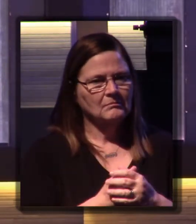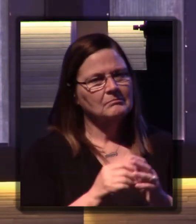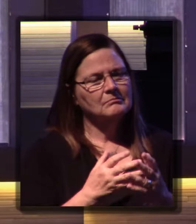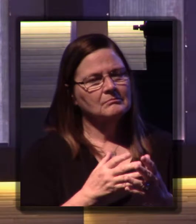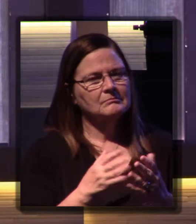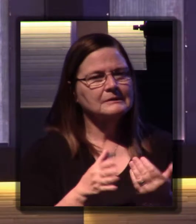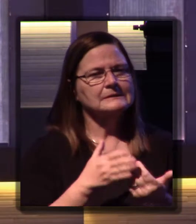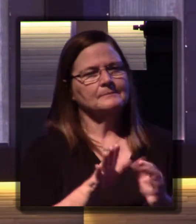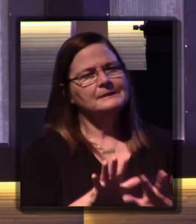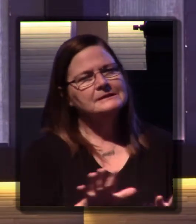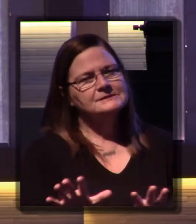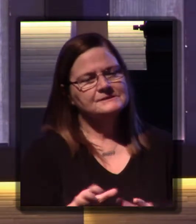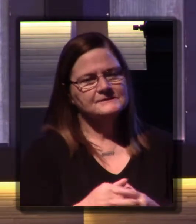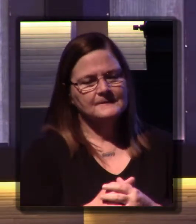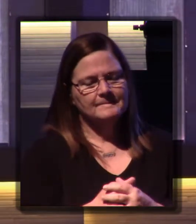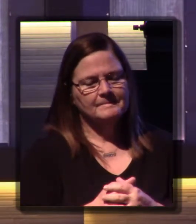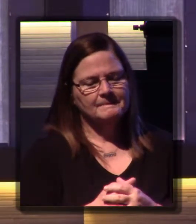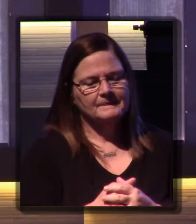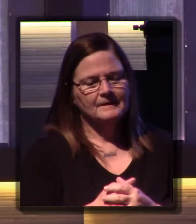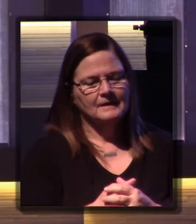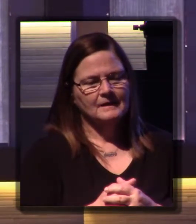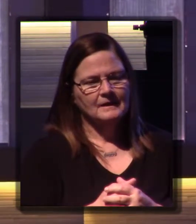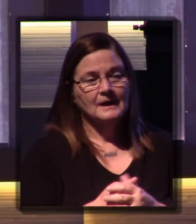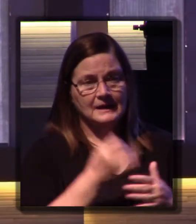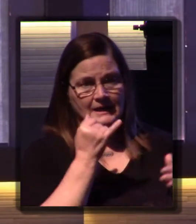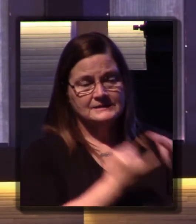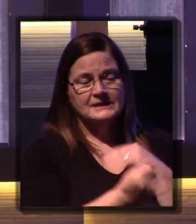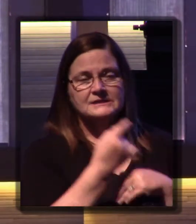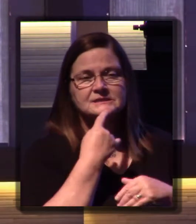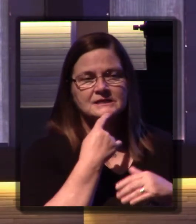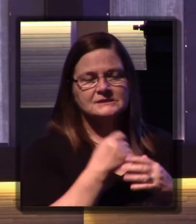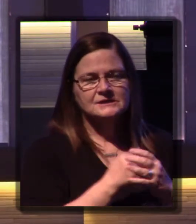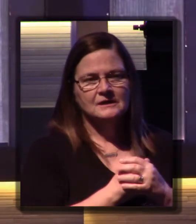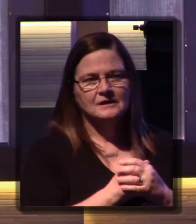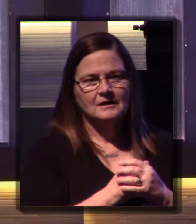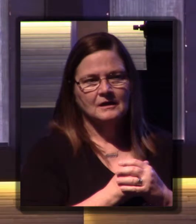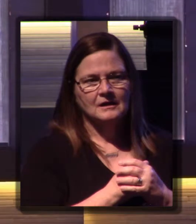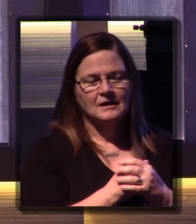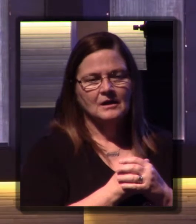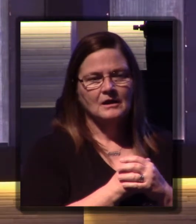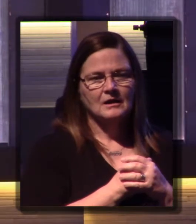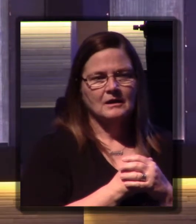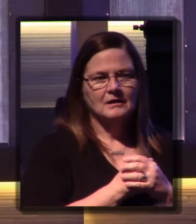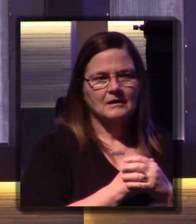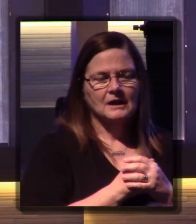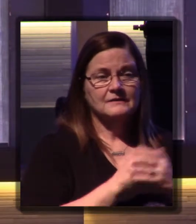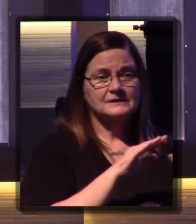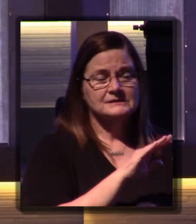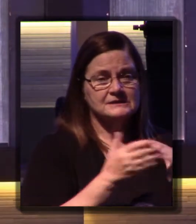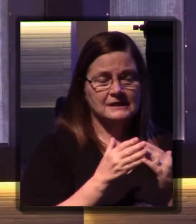for. And he says, and it will hail when the forest comes down, and the city